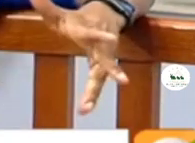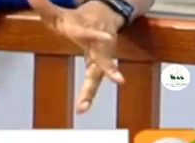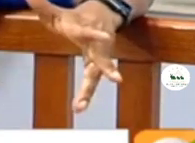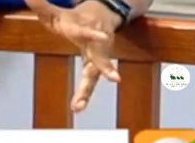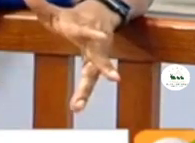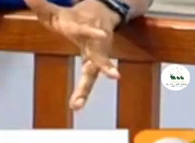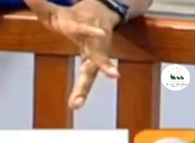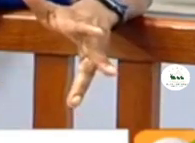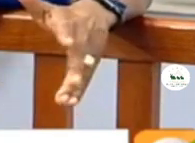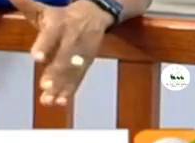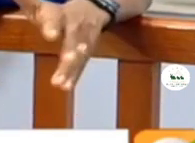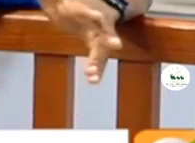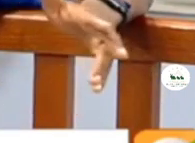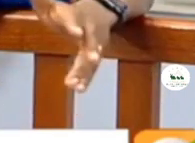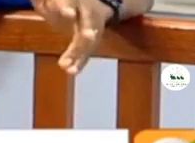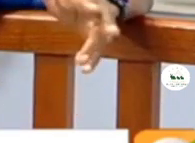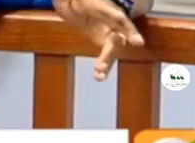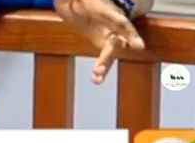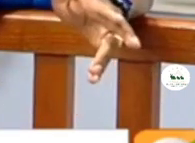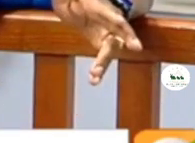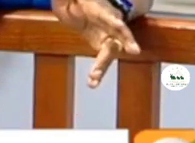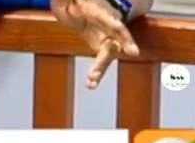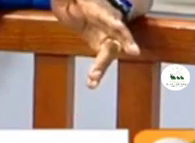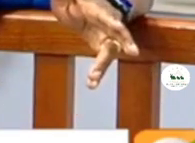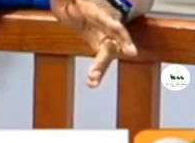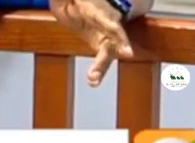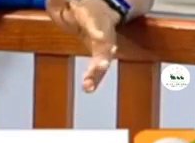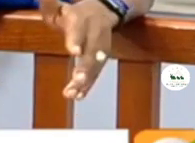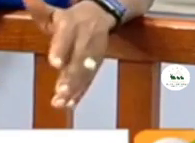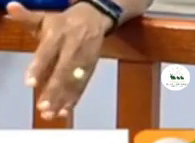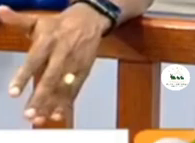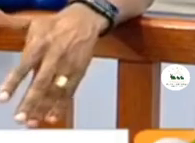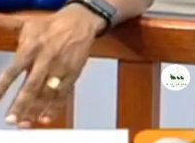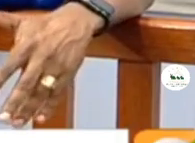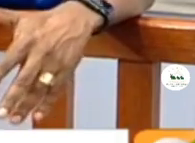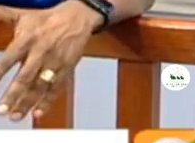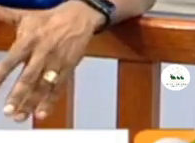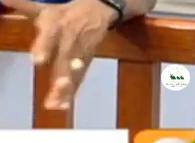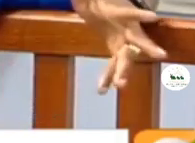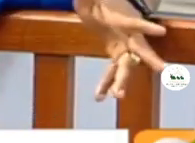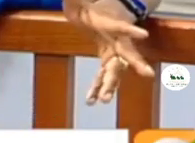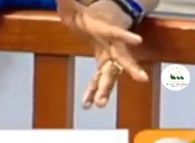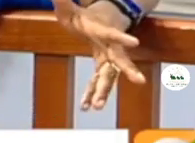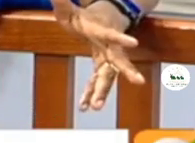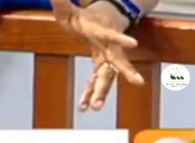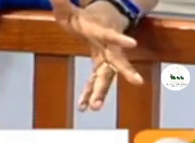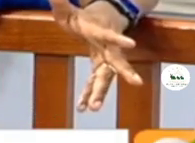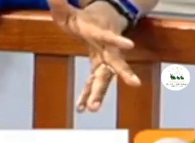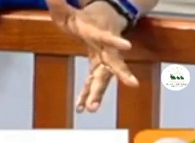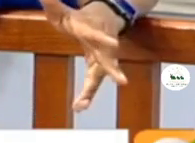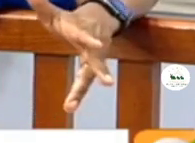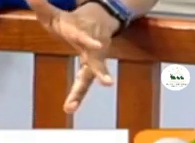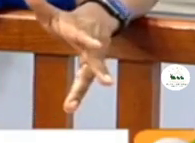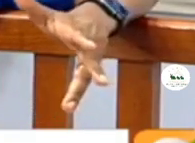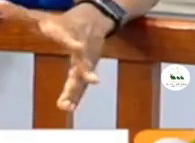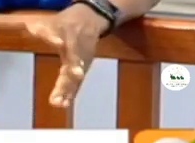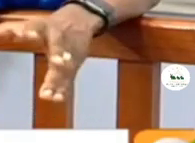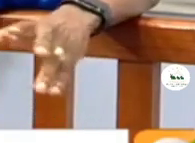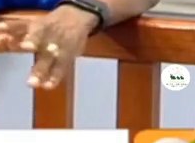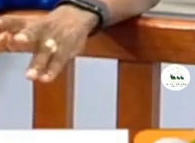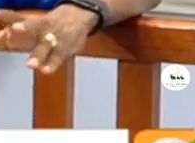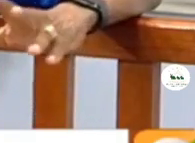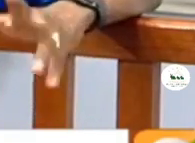run. I would desire to see a situation where there's no clear winner. Instead